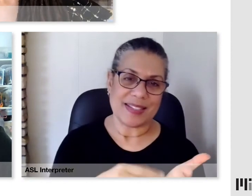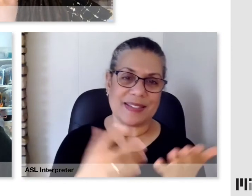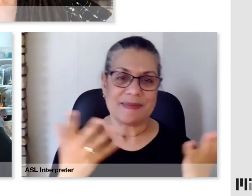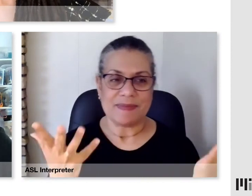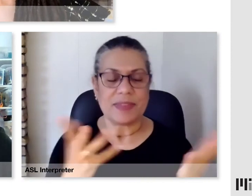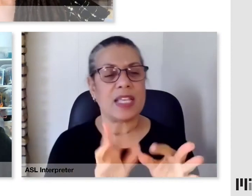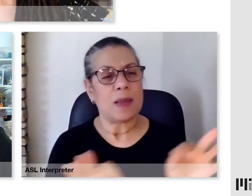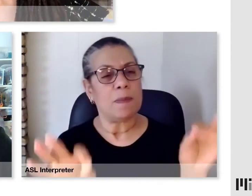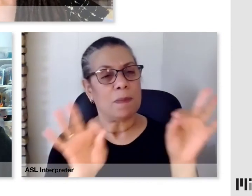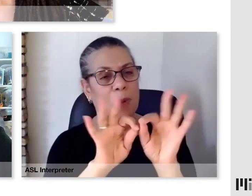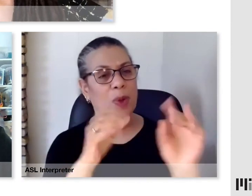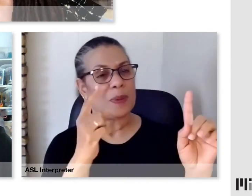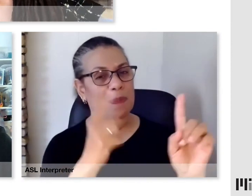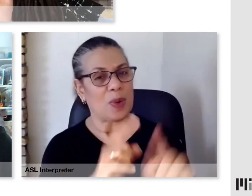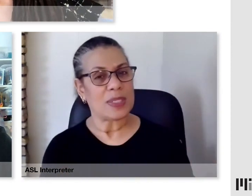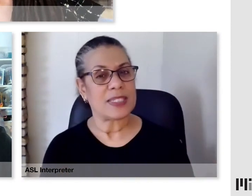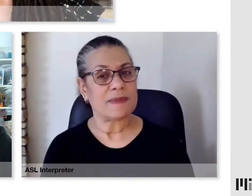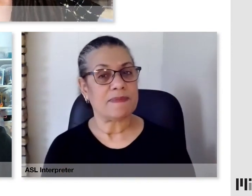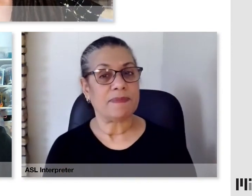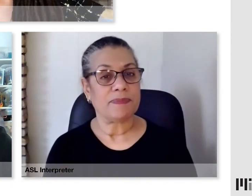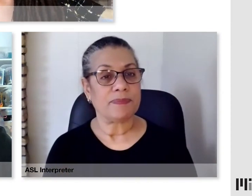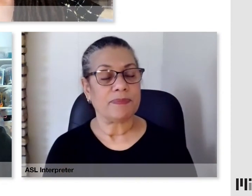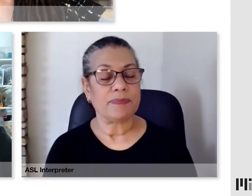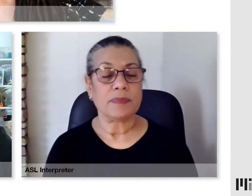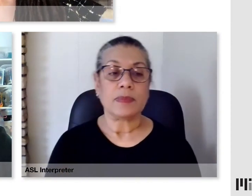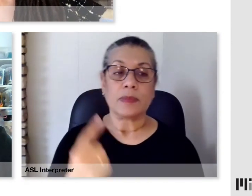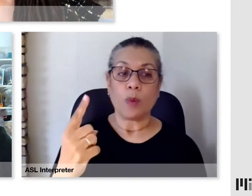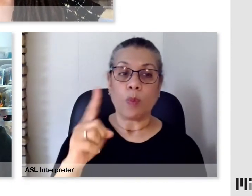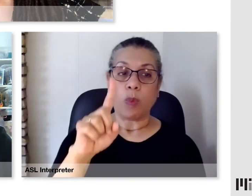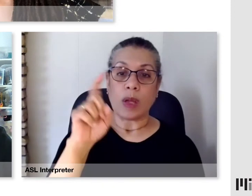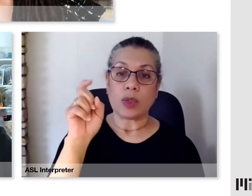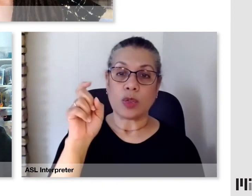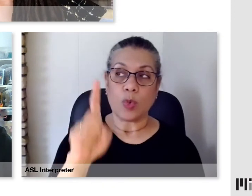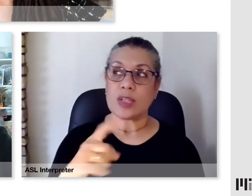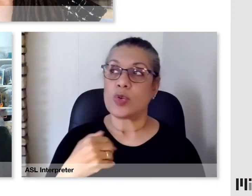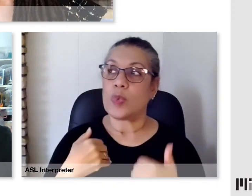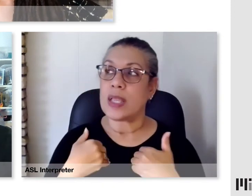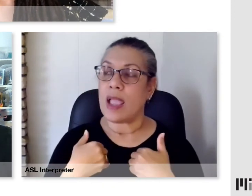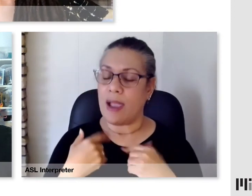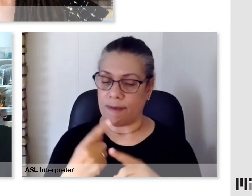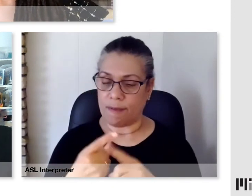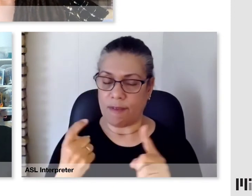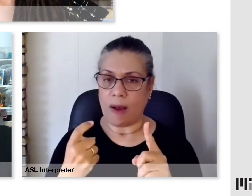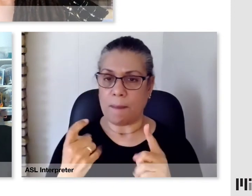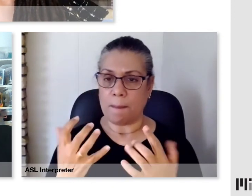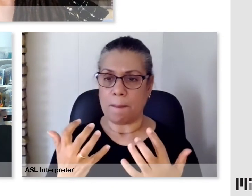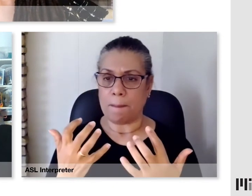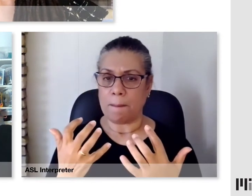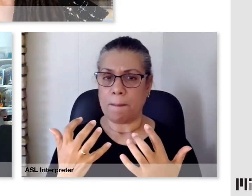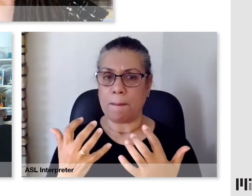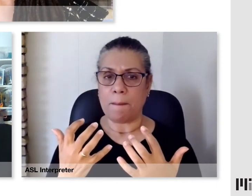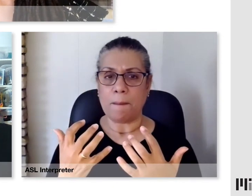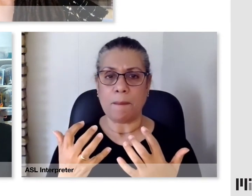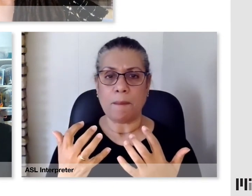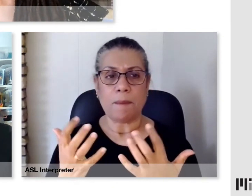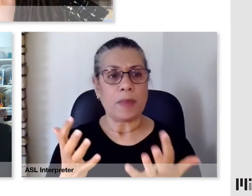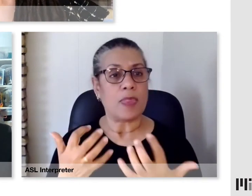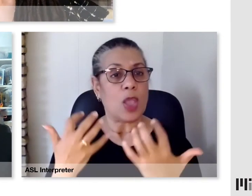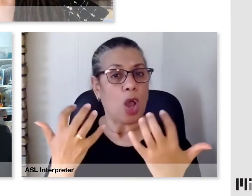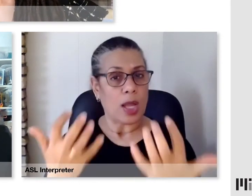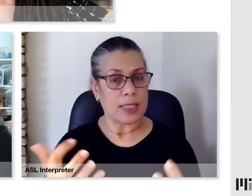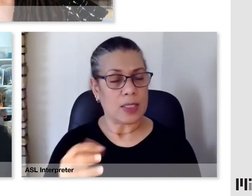points. And so one question that we have from the audience, actually from Will Lockett, who is one of the